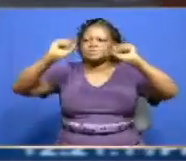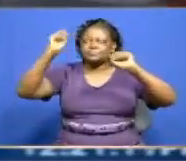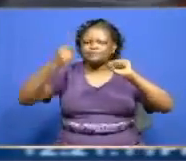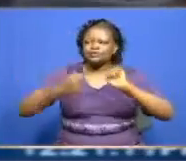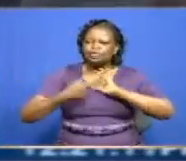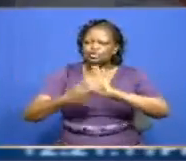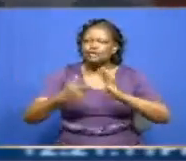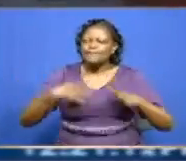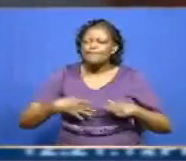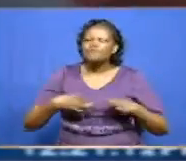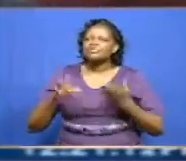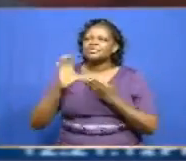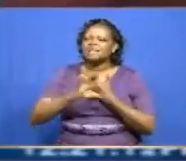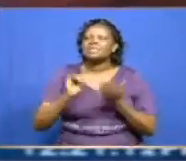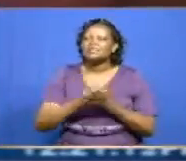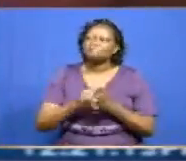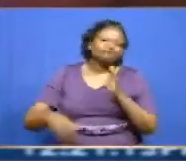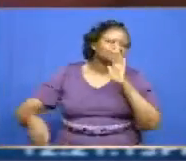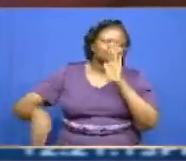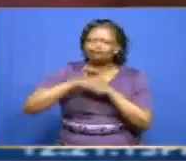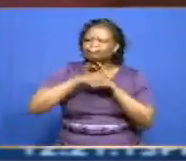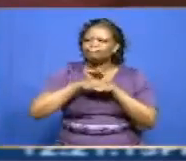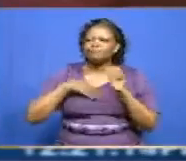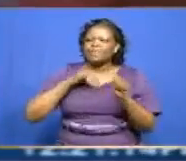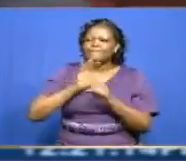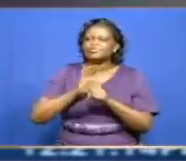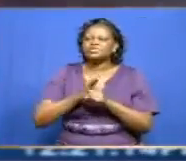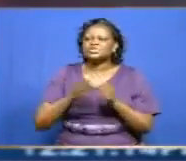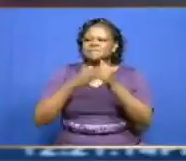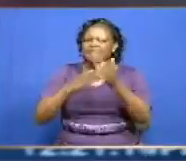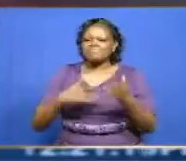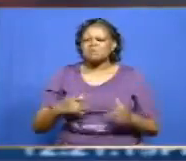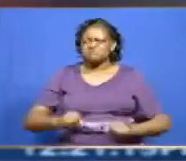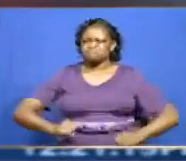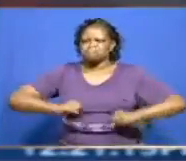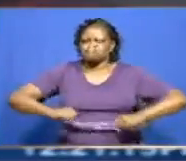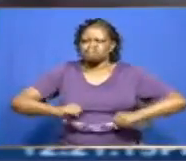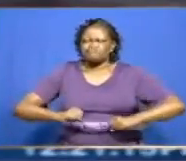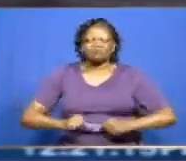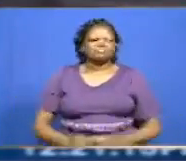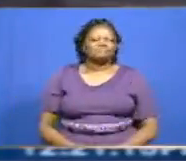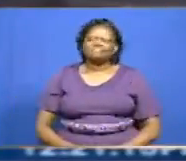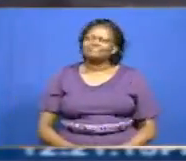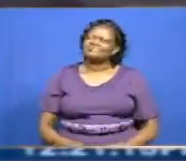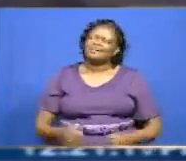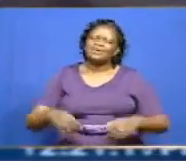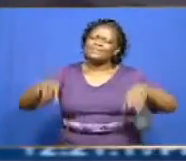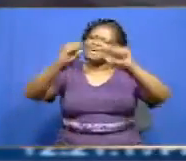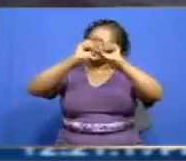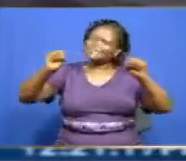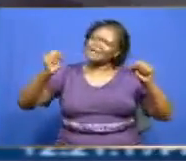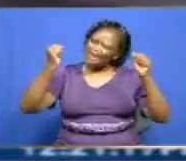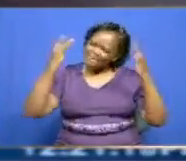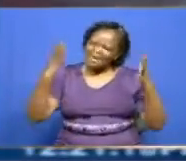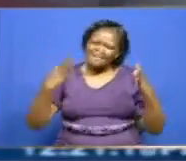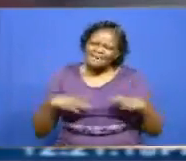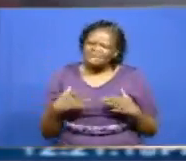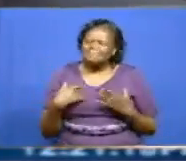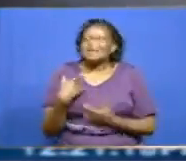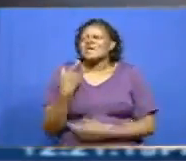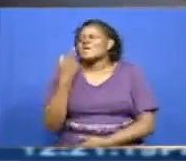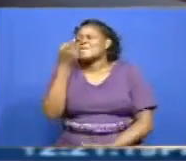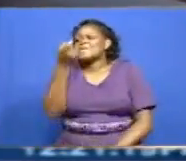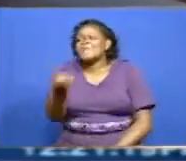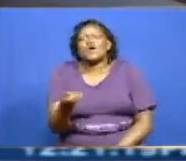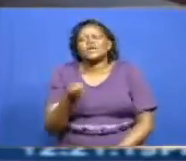country that I have removed my majority leader, I'm a big man. Mr. Speaker, the President is already a big man. I am just but a son of